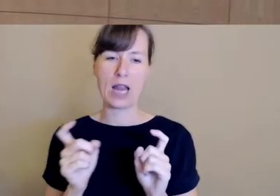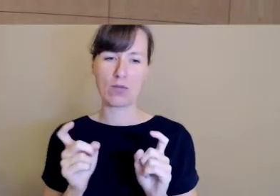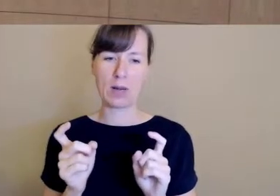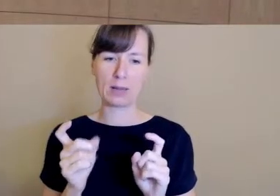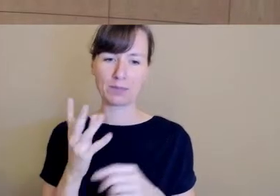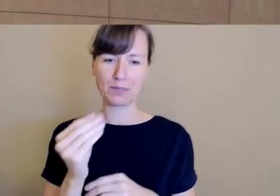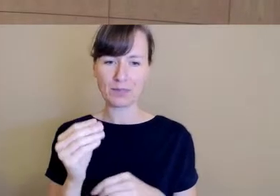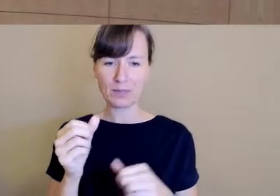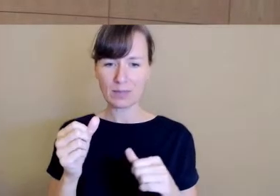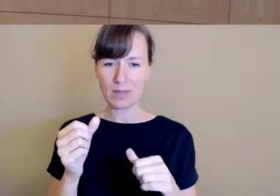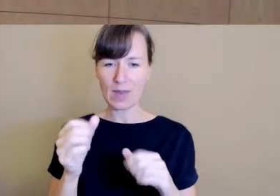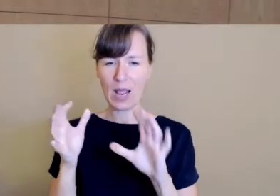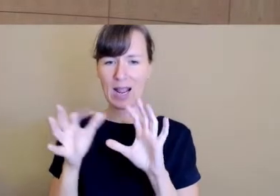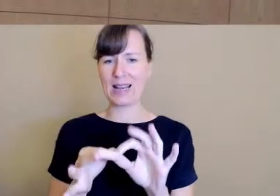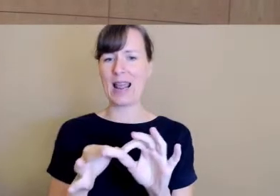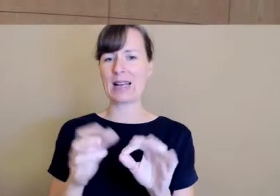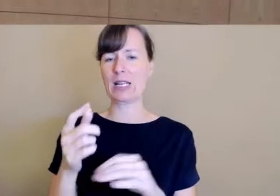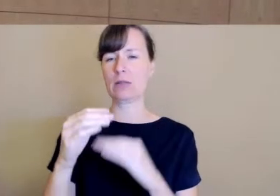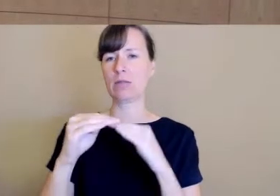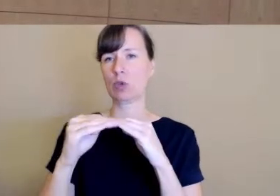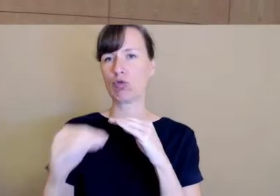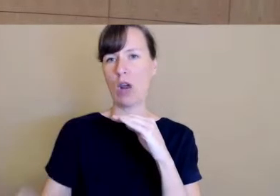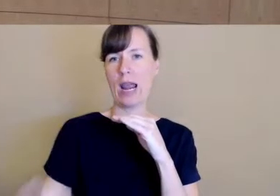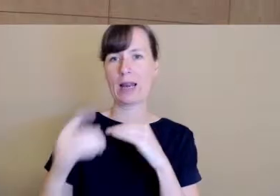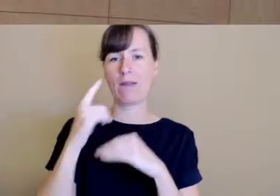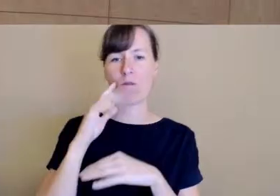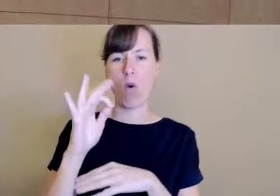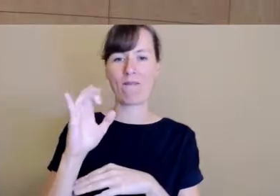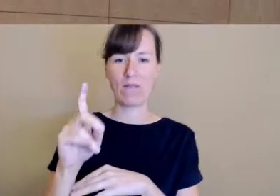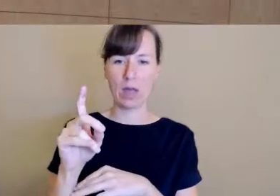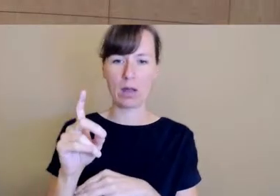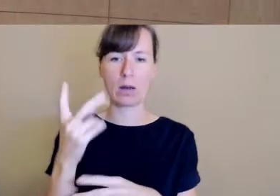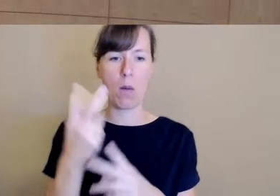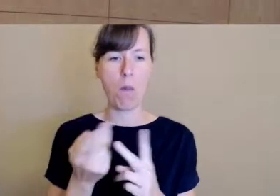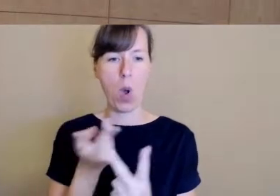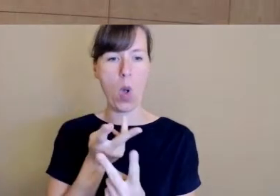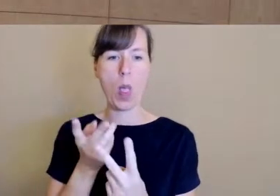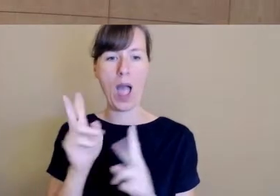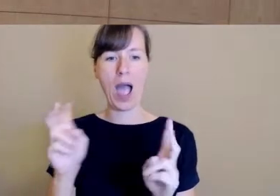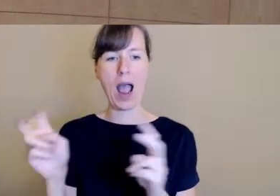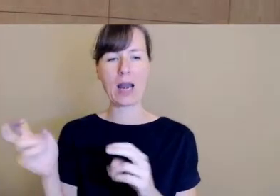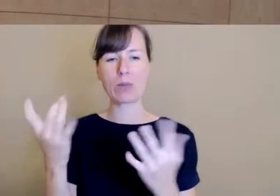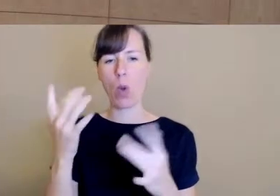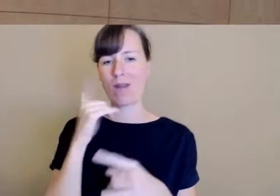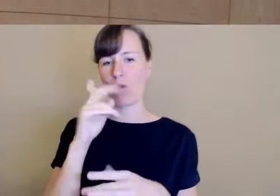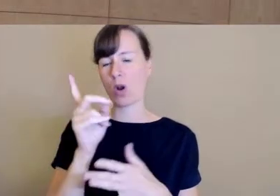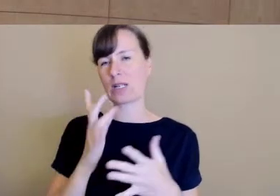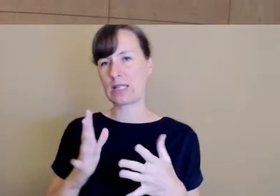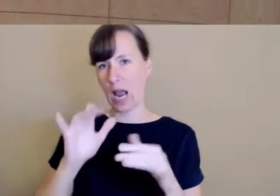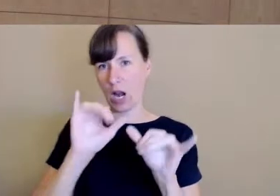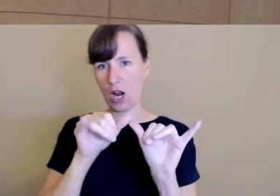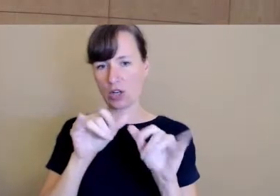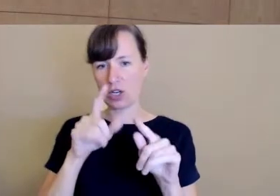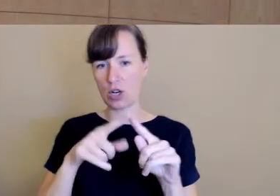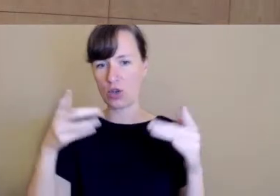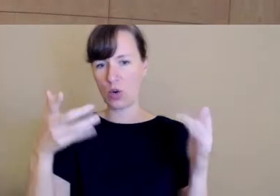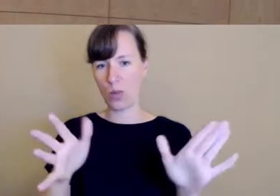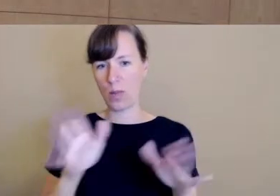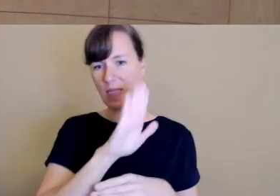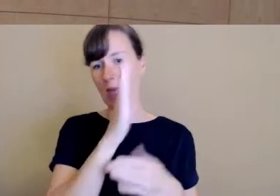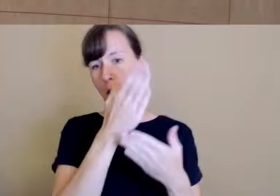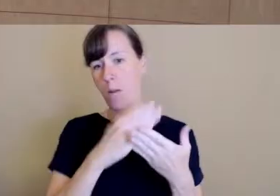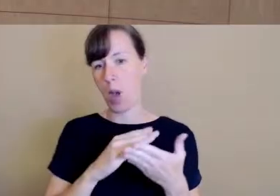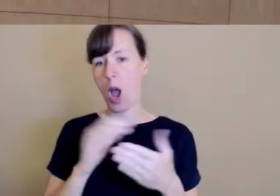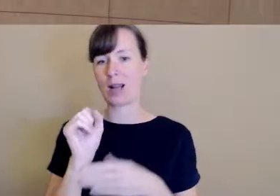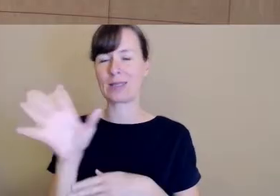items are waiting for the design engineer to complete their part and send the information to Keller for the coordination